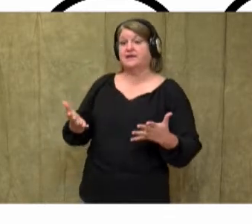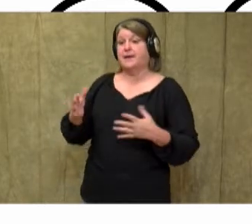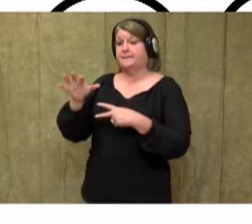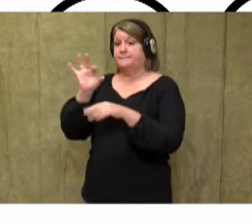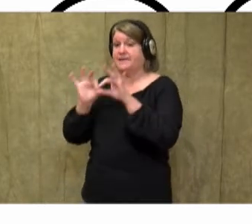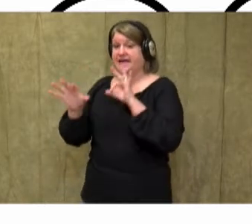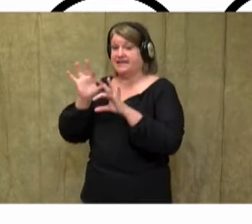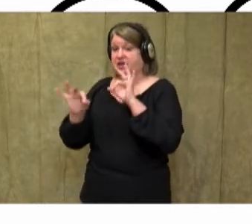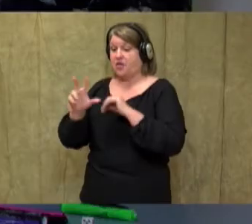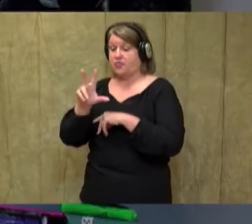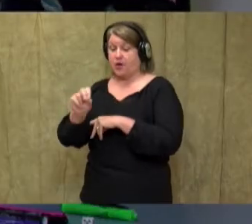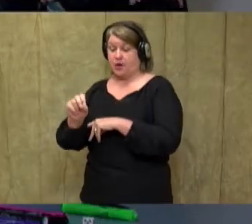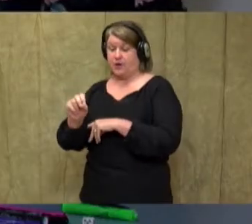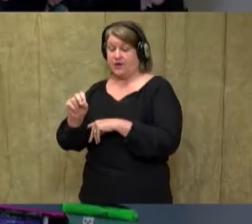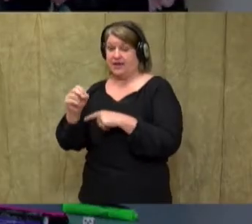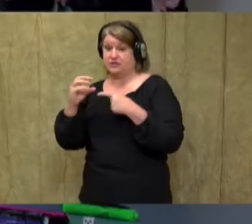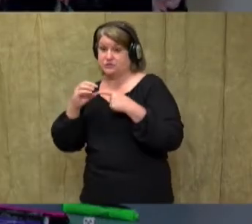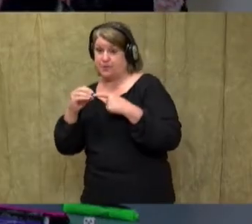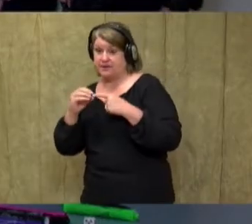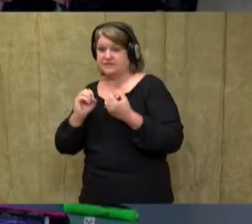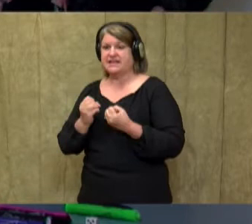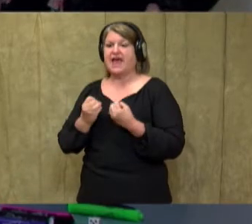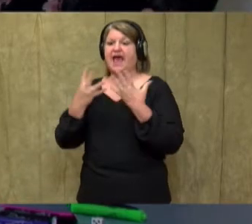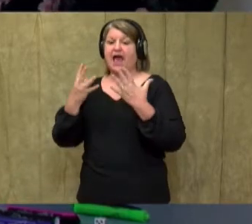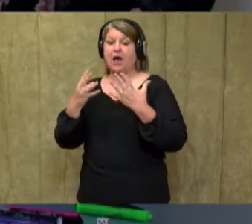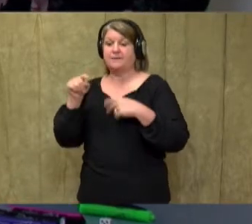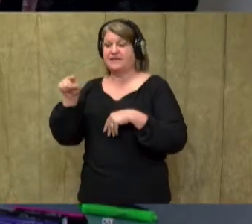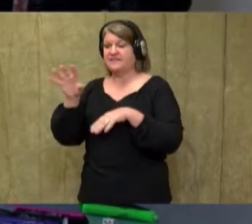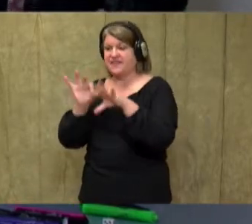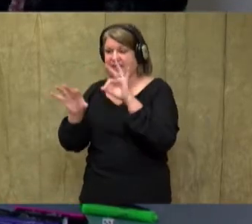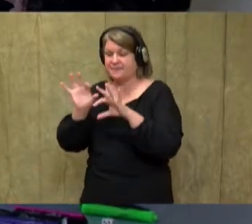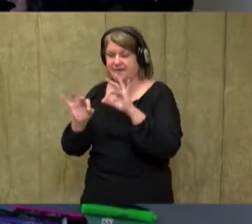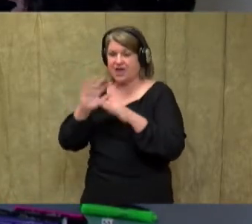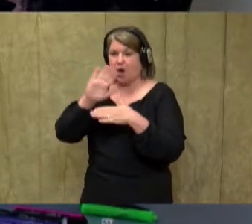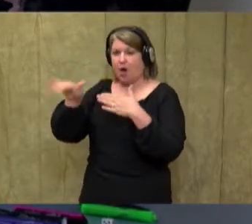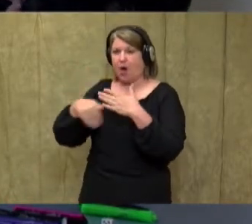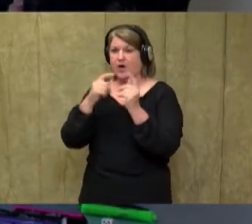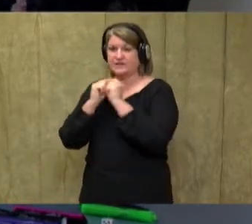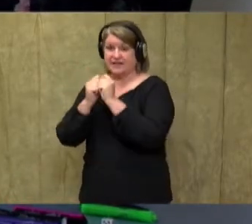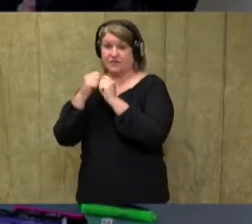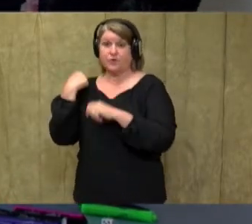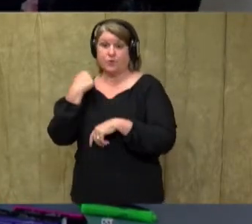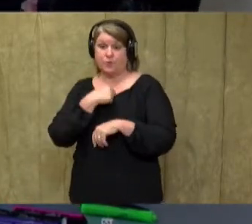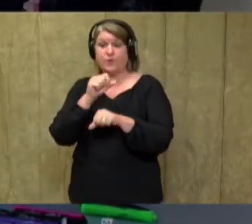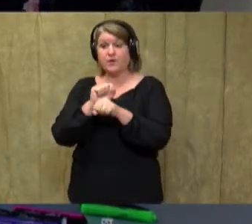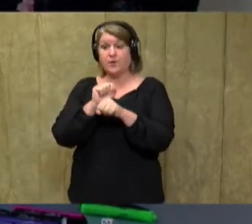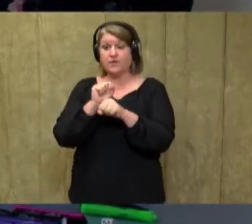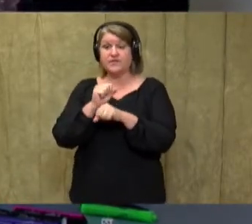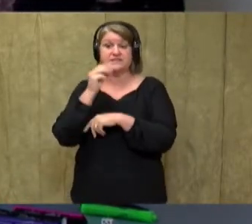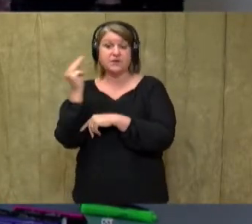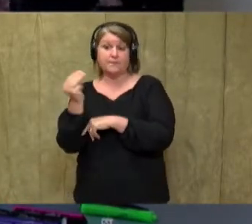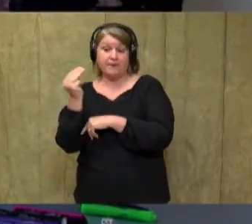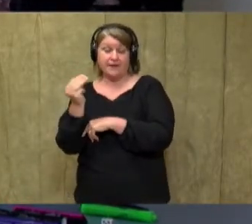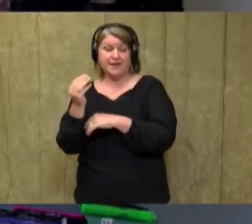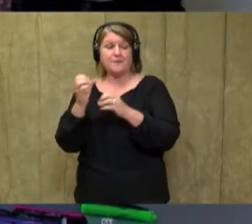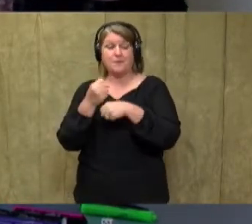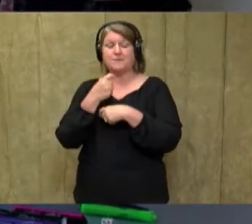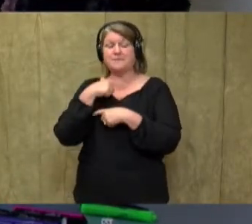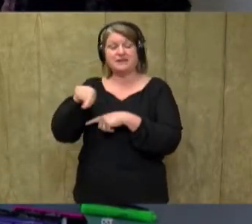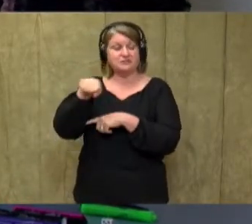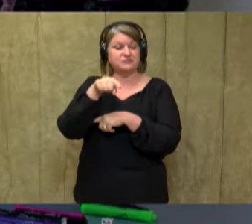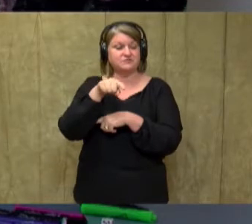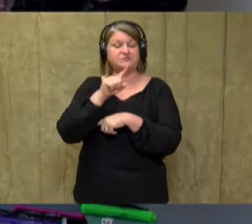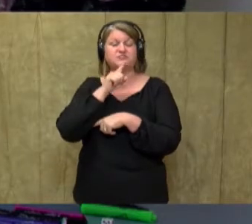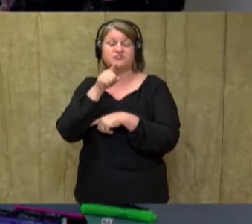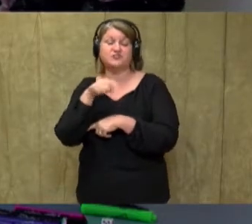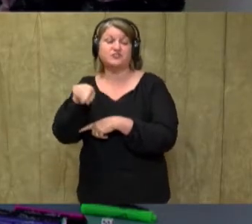strawberries. How many did they pick all together? We did this problem on Monday, but I just want to make sure you remember how to use